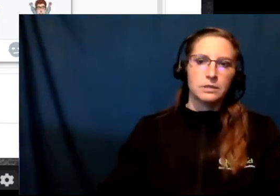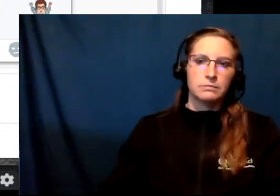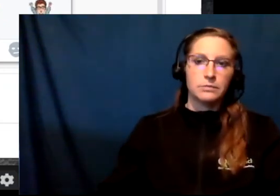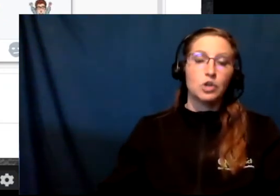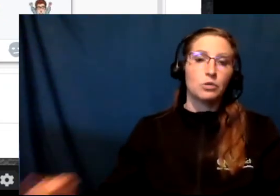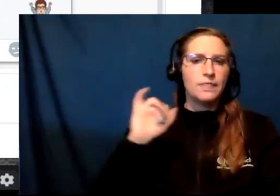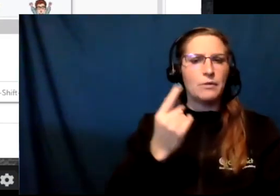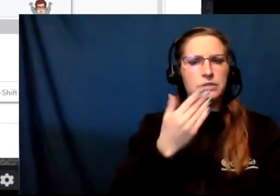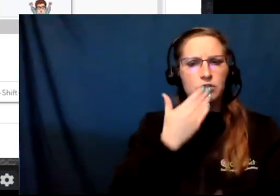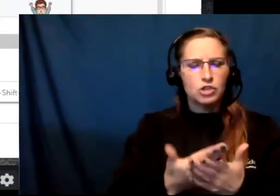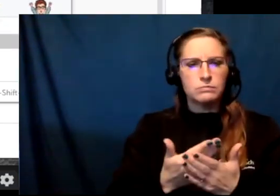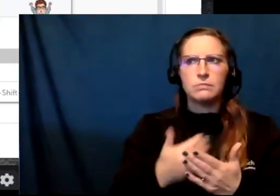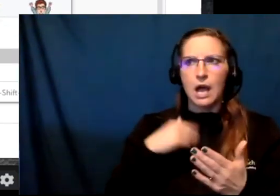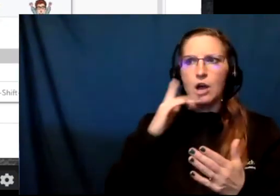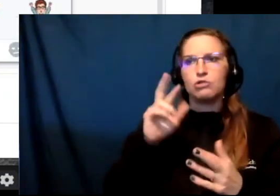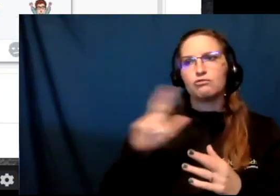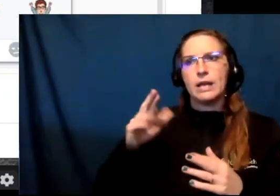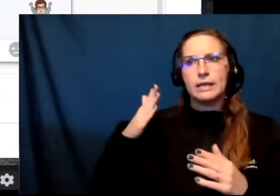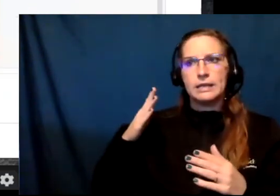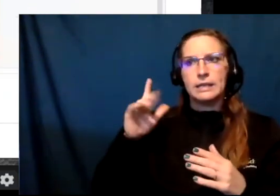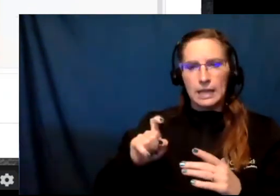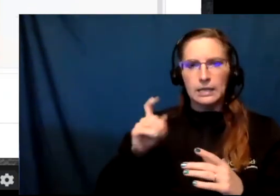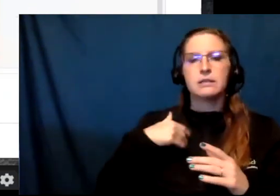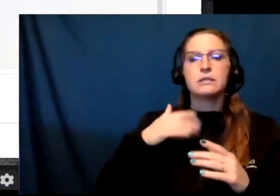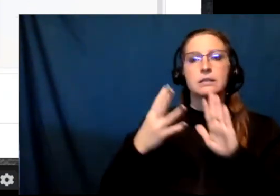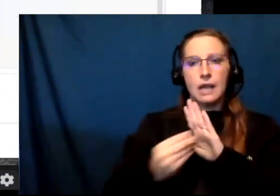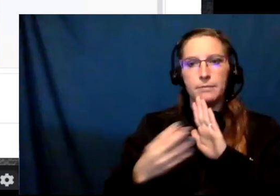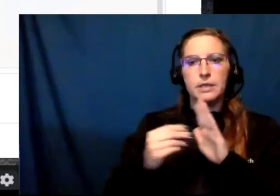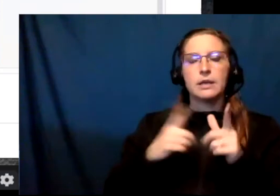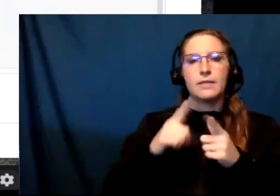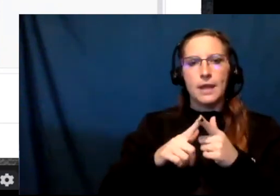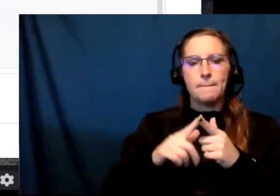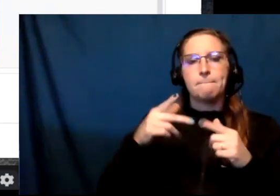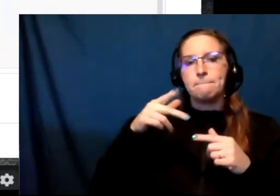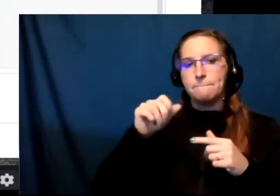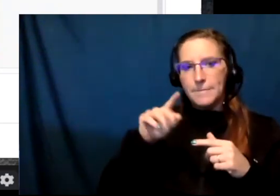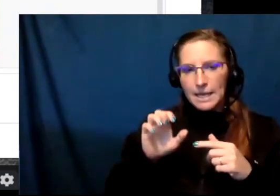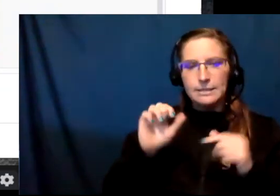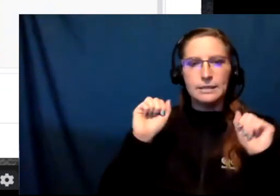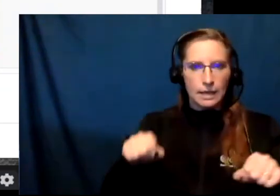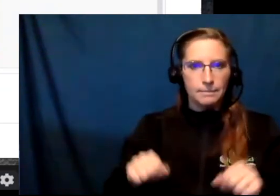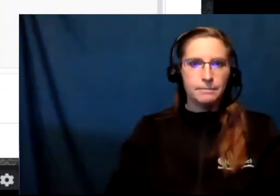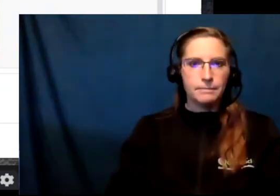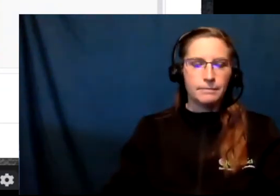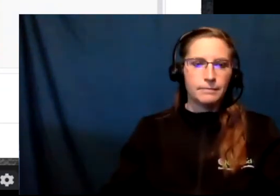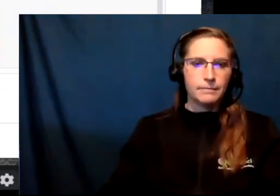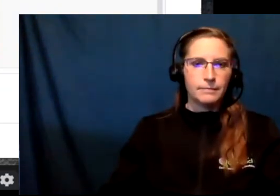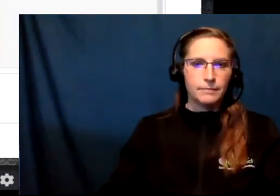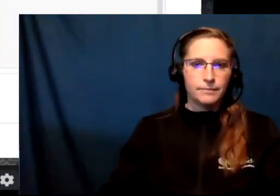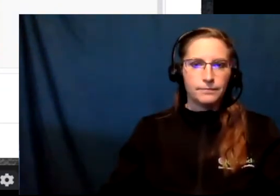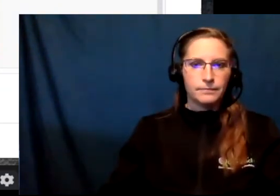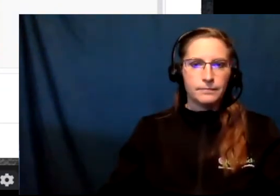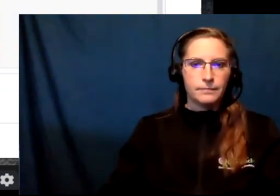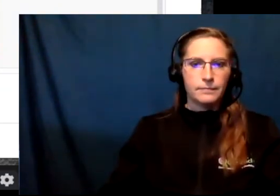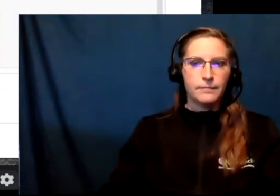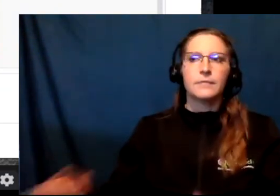good one. I will right click and then copy, and then you can paste that right in there. And then you just want to